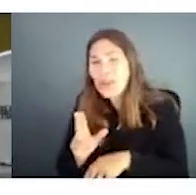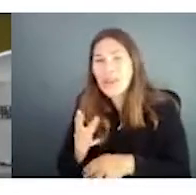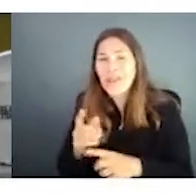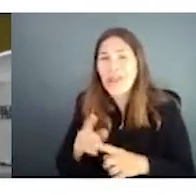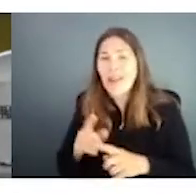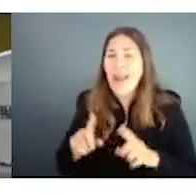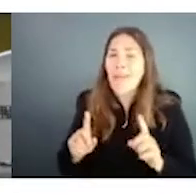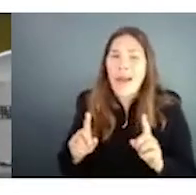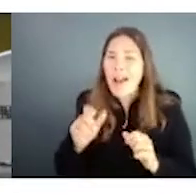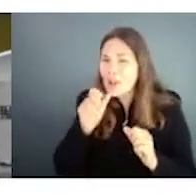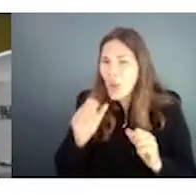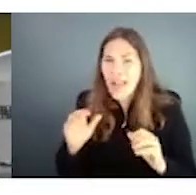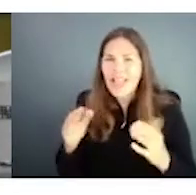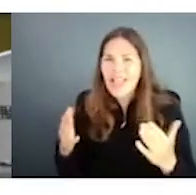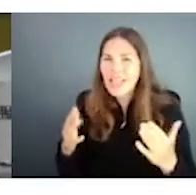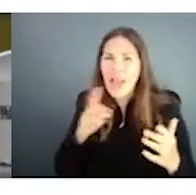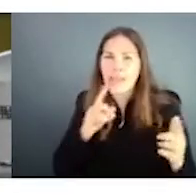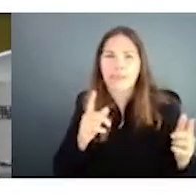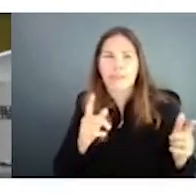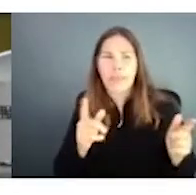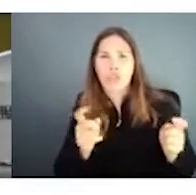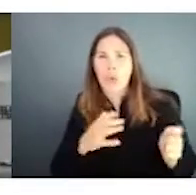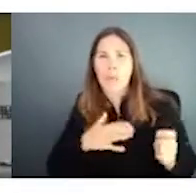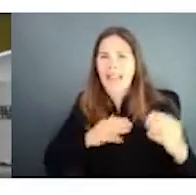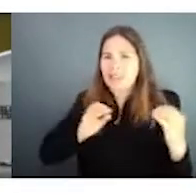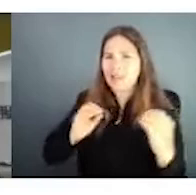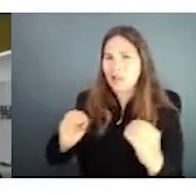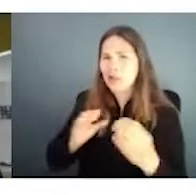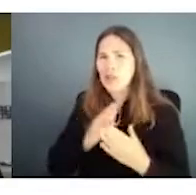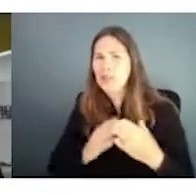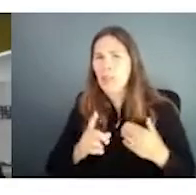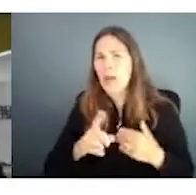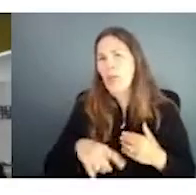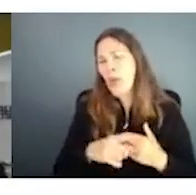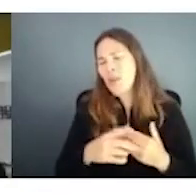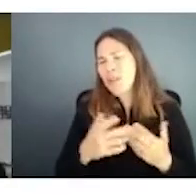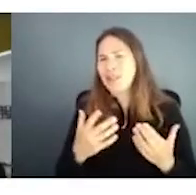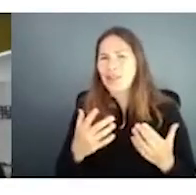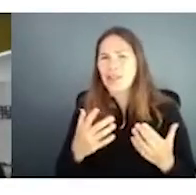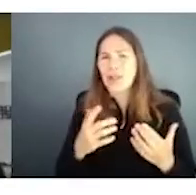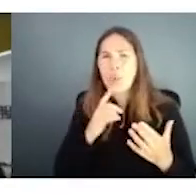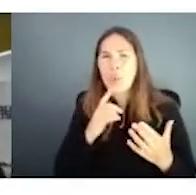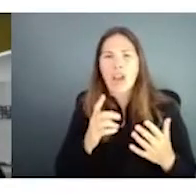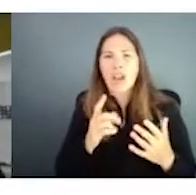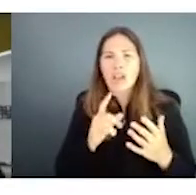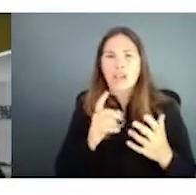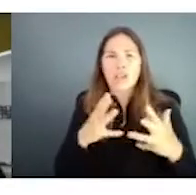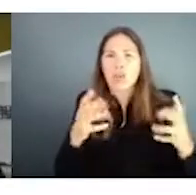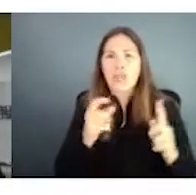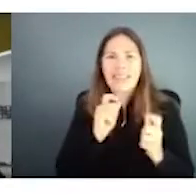I didn't let them drive my instruction, as I felt like some got incredibly detailed or a little